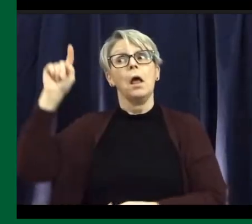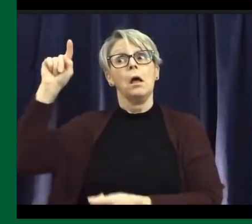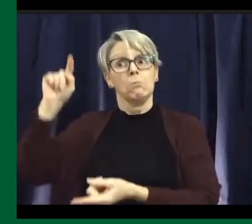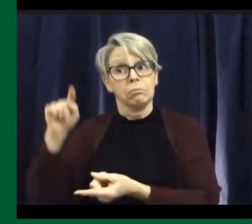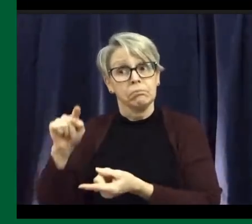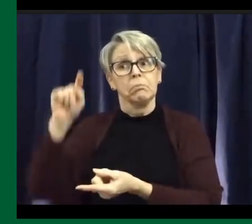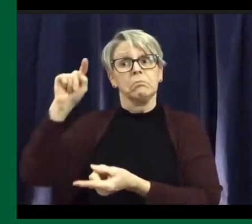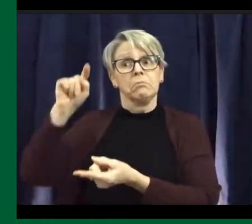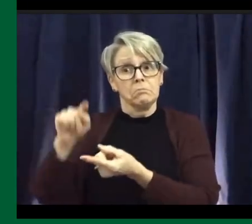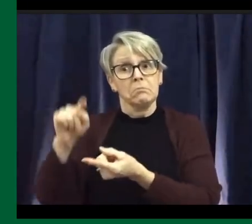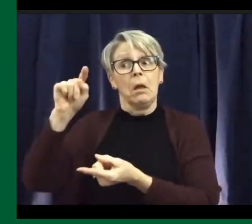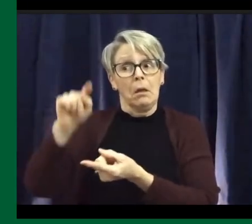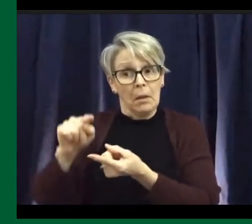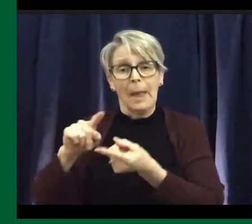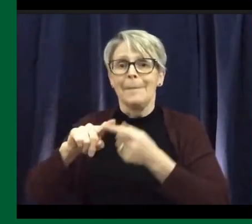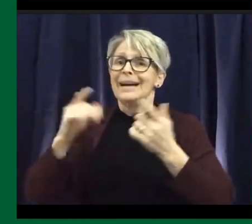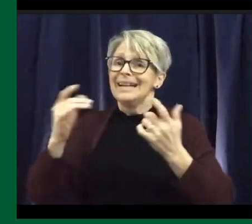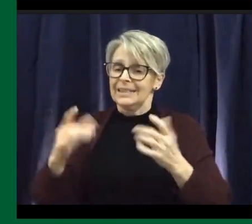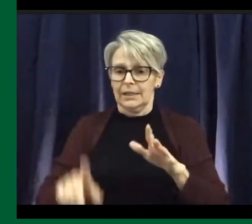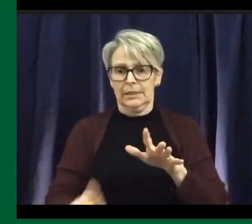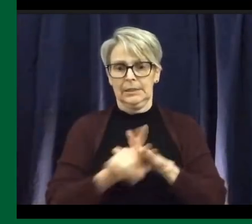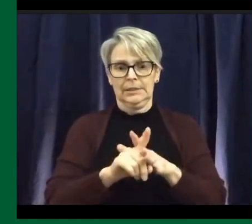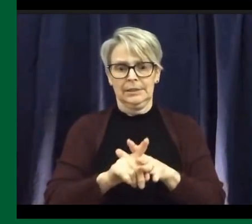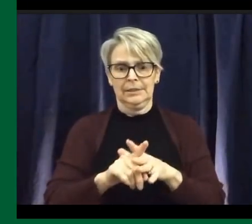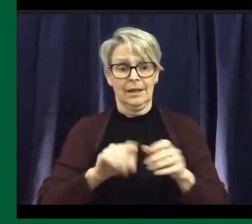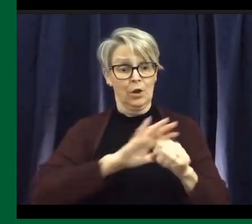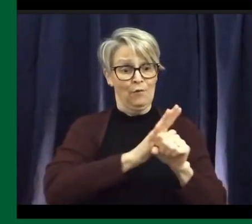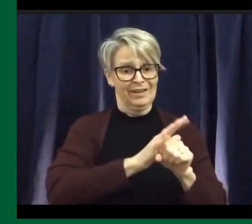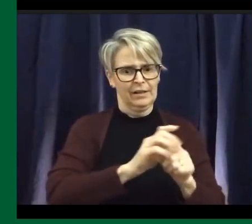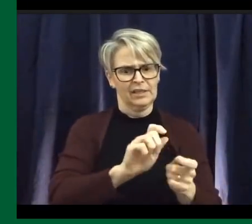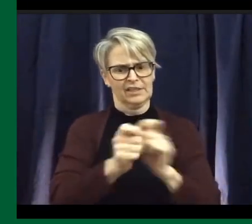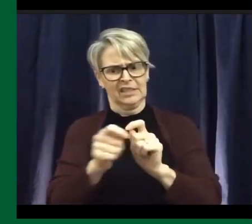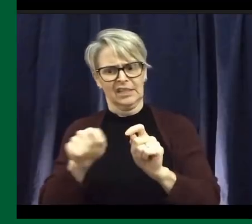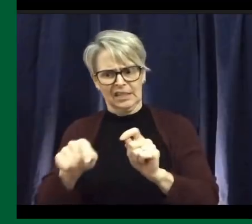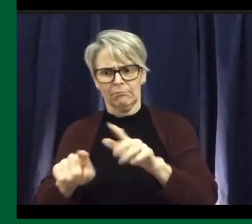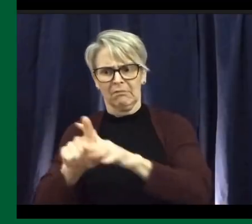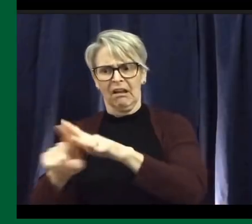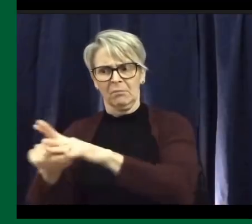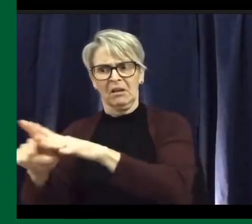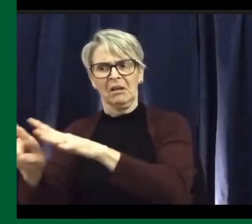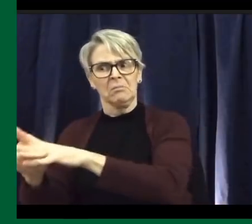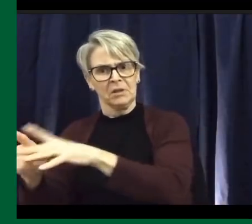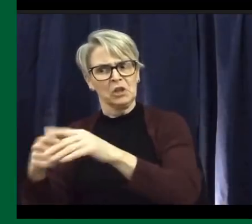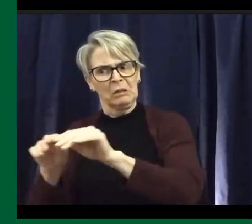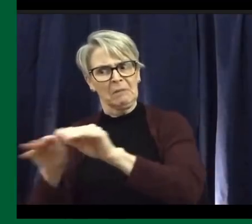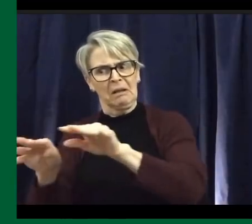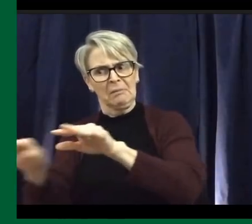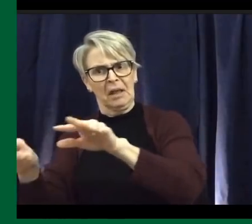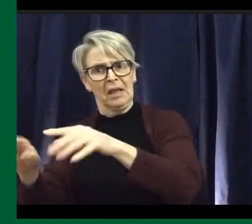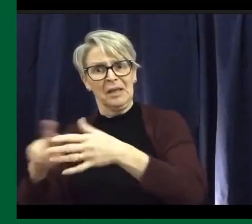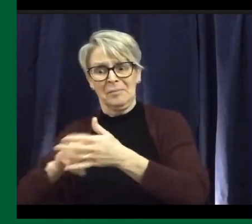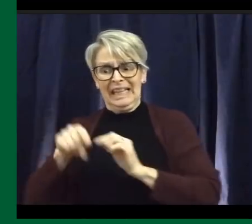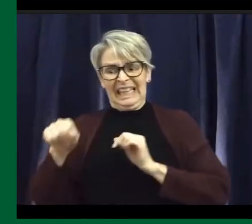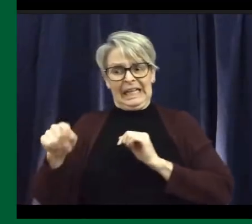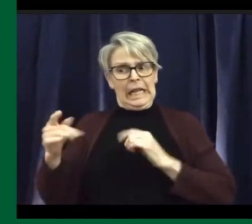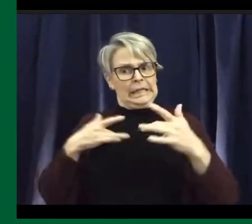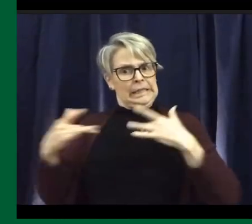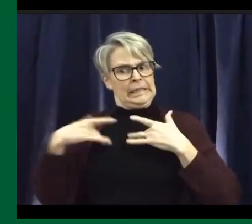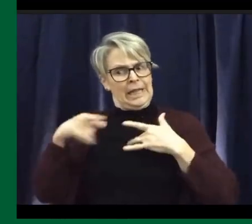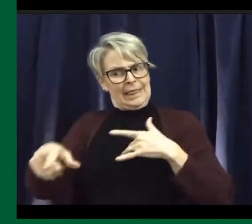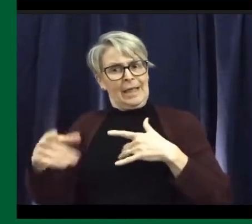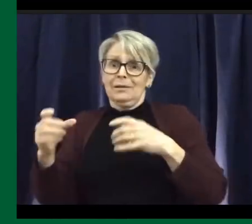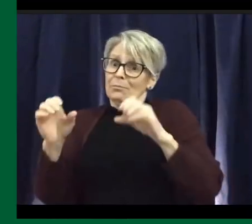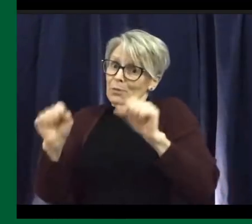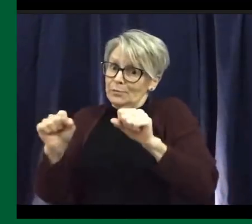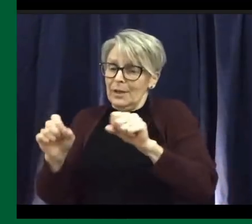the existence of variants of concern is very concerning. This may fuel exponential growth of cases, as Dr. Shahab